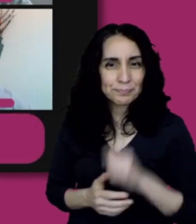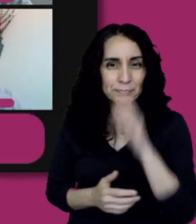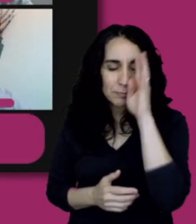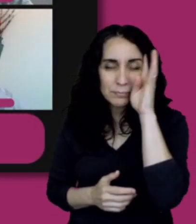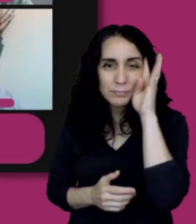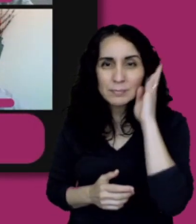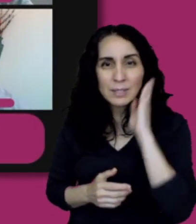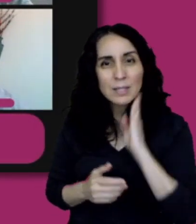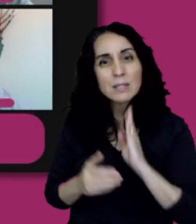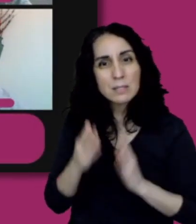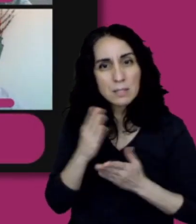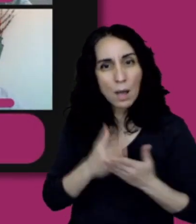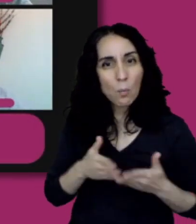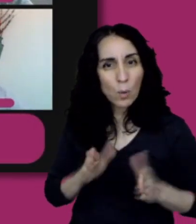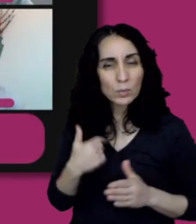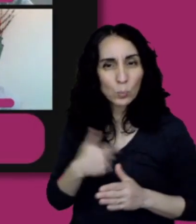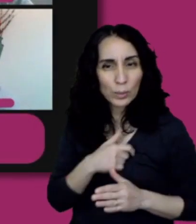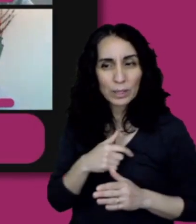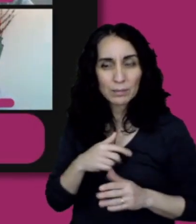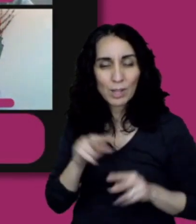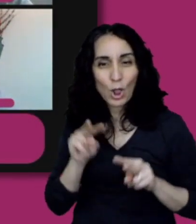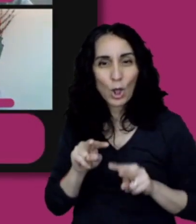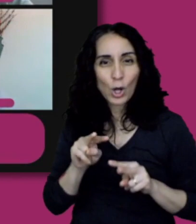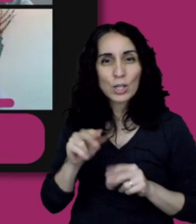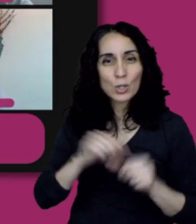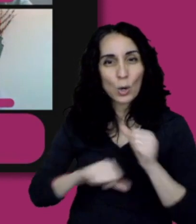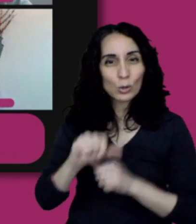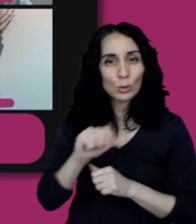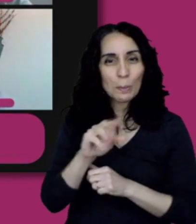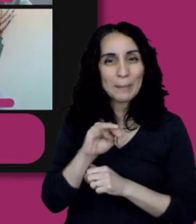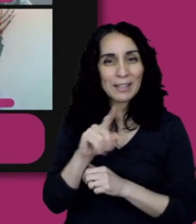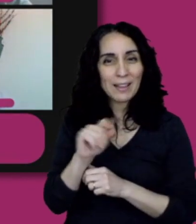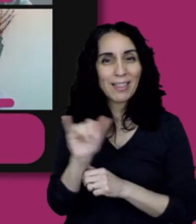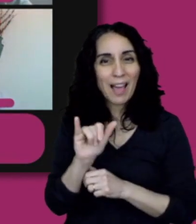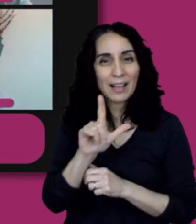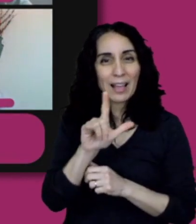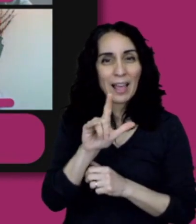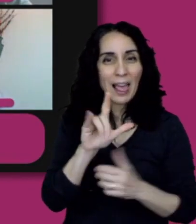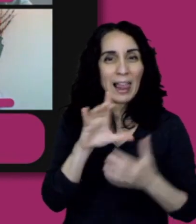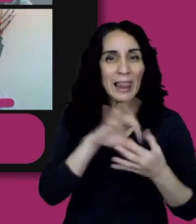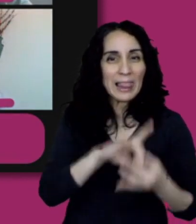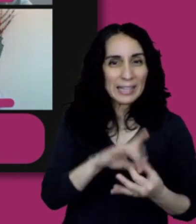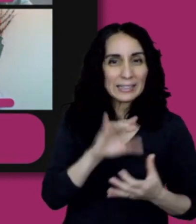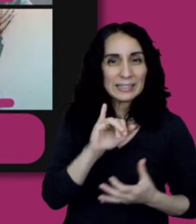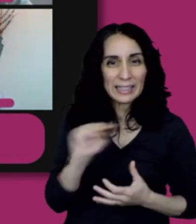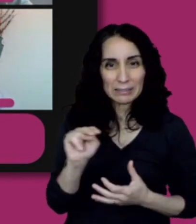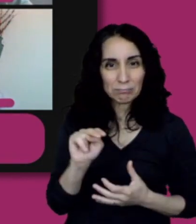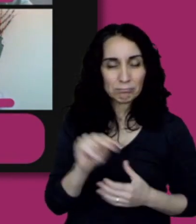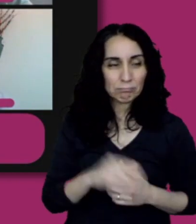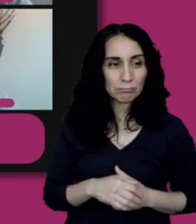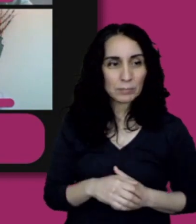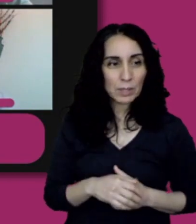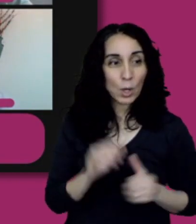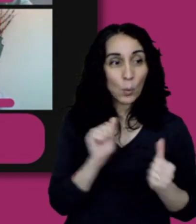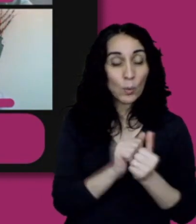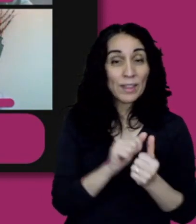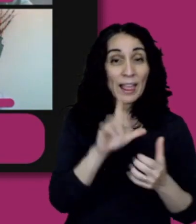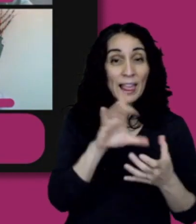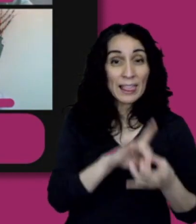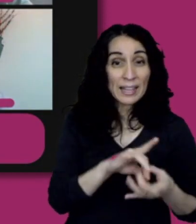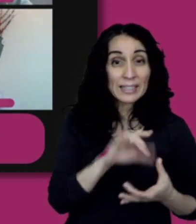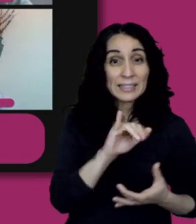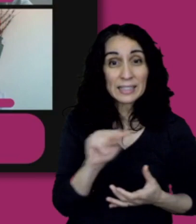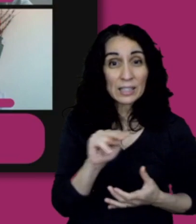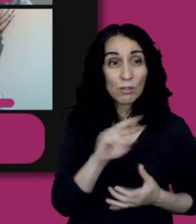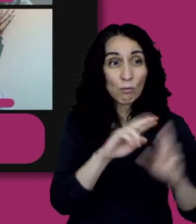in some ways, we've looked at social media like LinkedIn. So you can't get a job with a LinkedIn